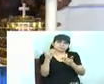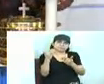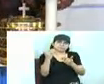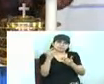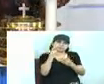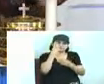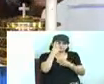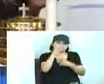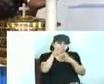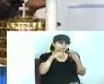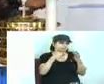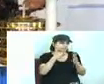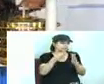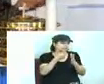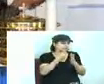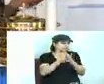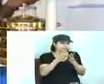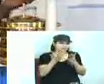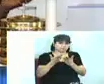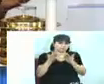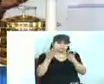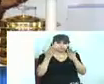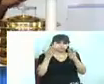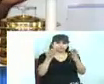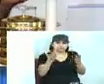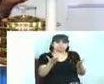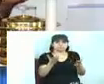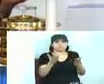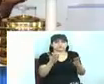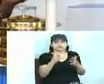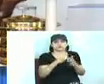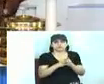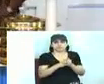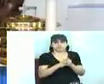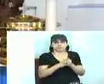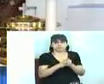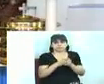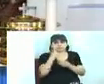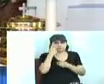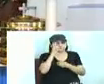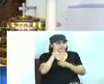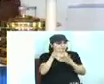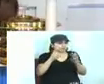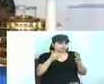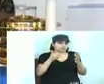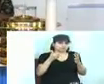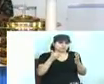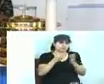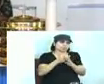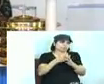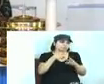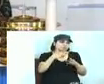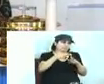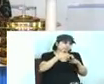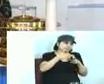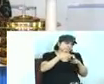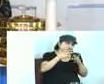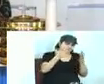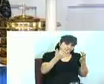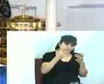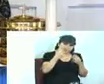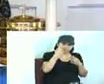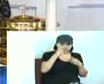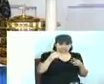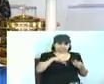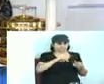for all that you offer to us and for all that you wait on us to receive.